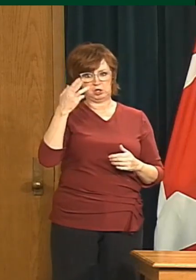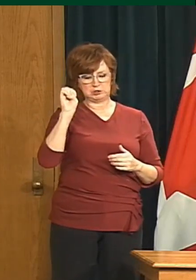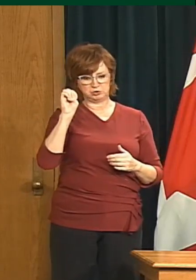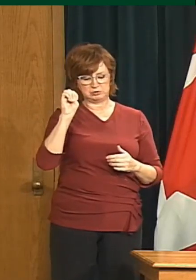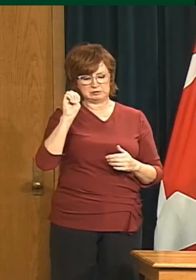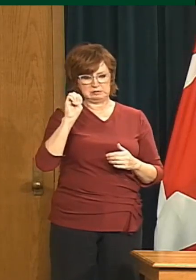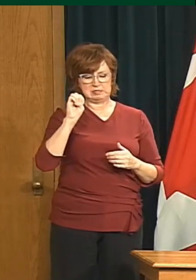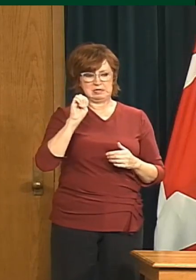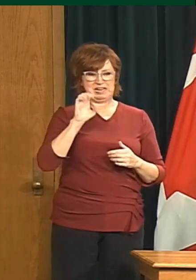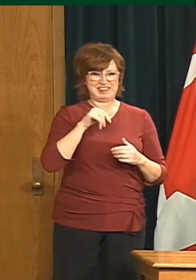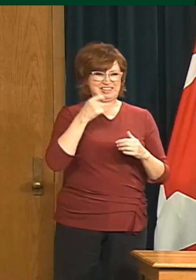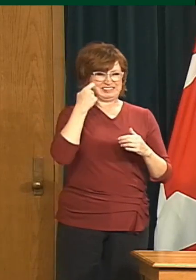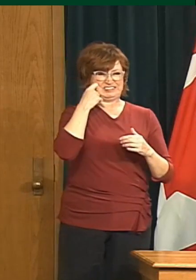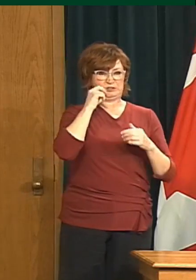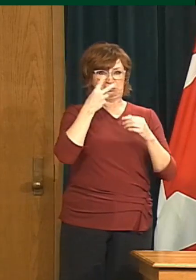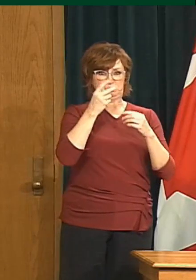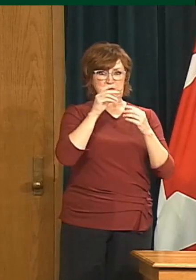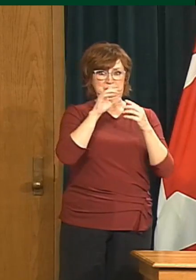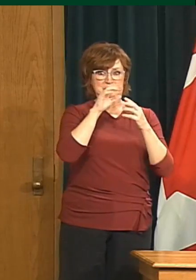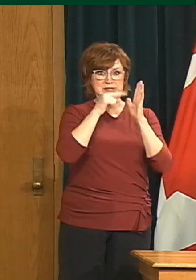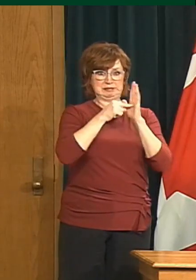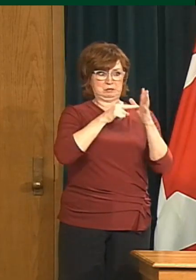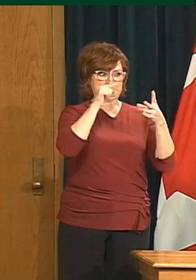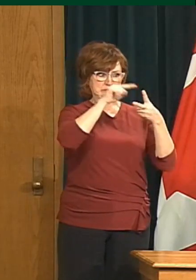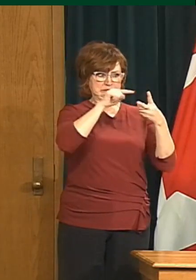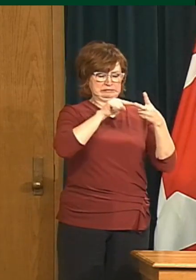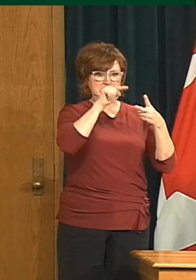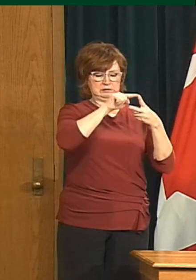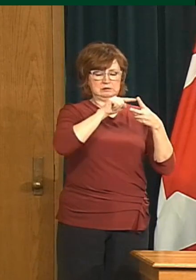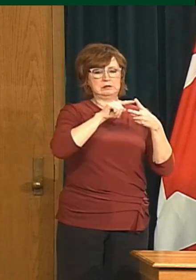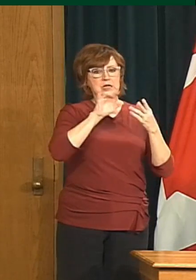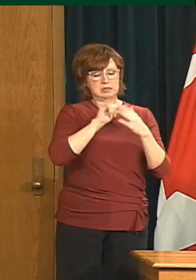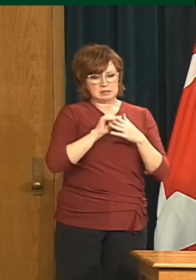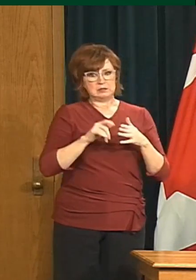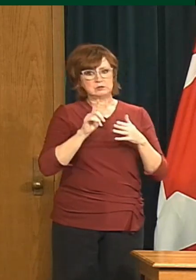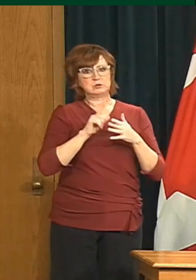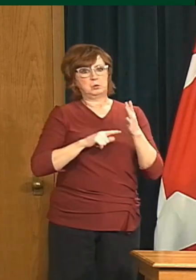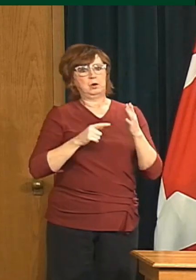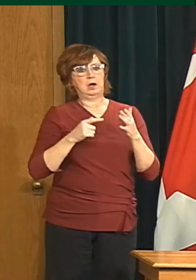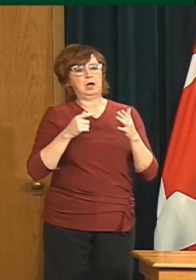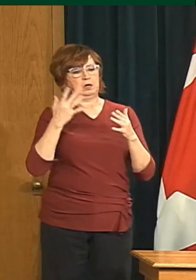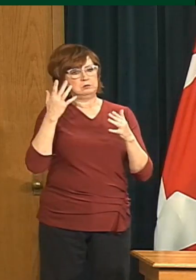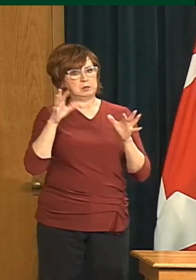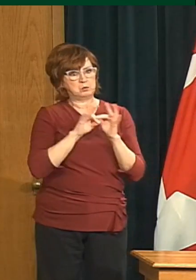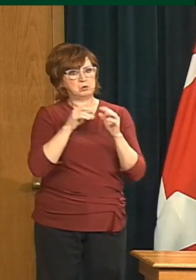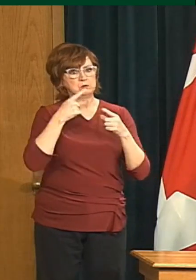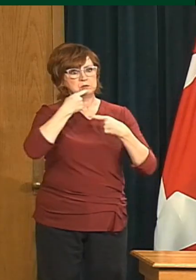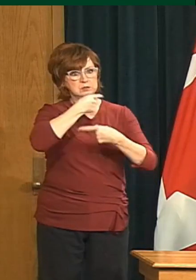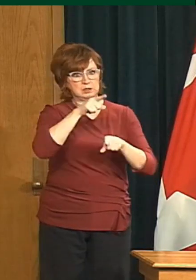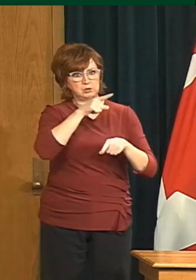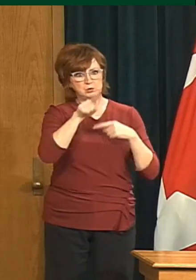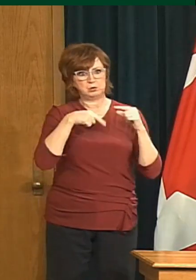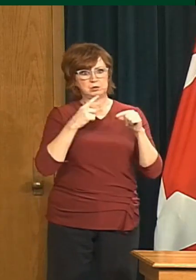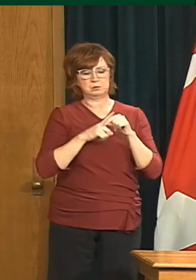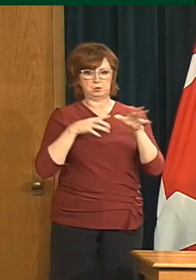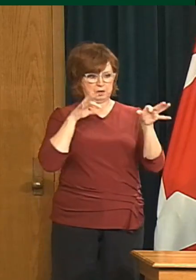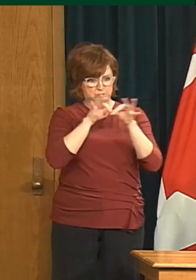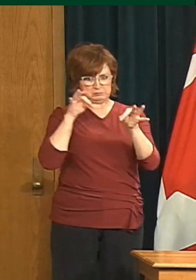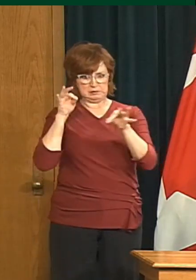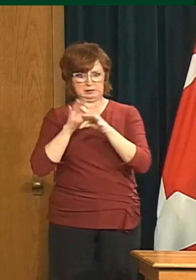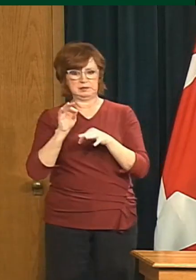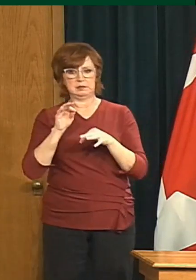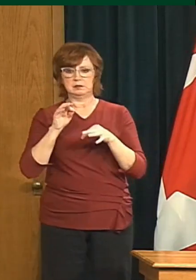all the steps that are being taken today in terms of updating the public health order, which now includes